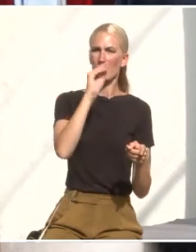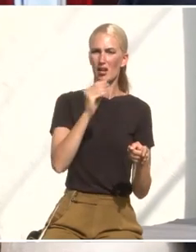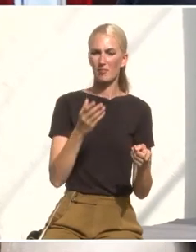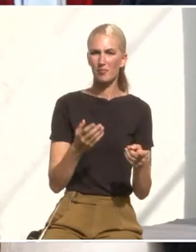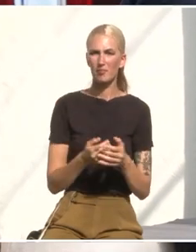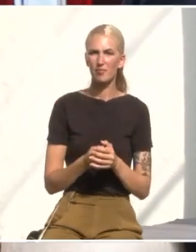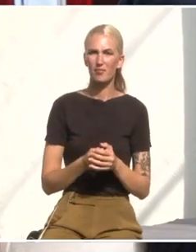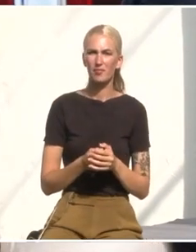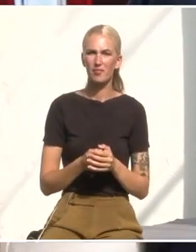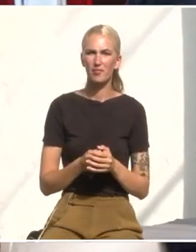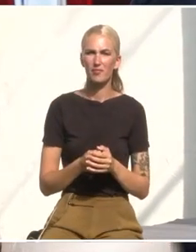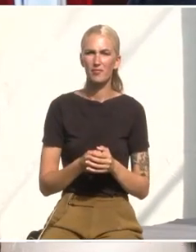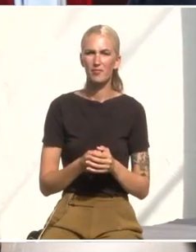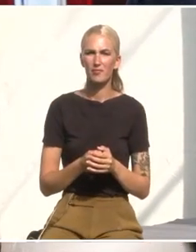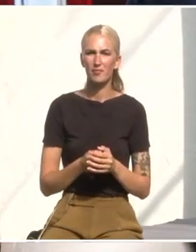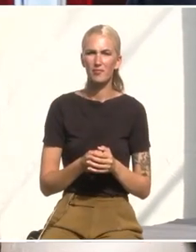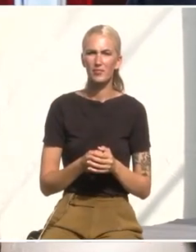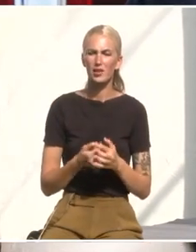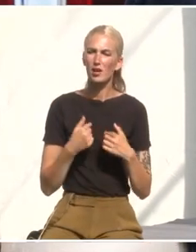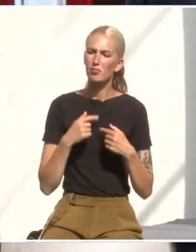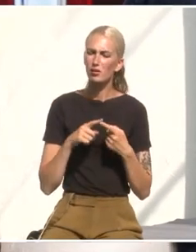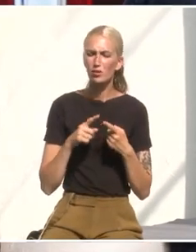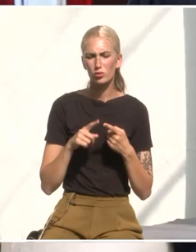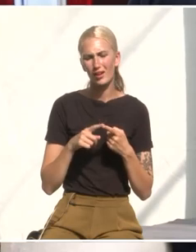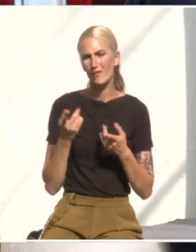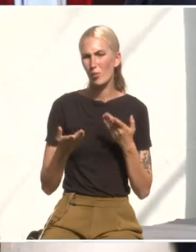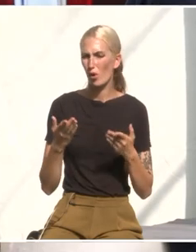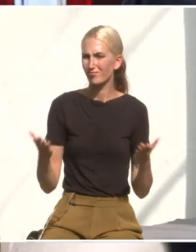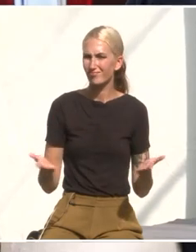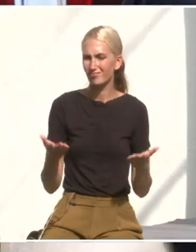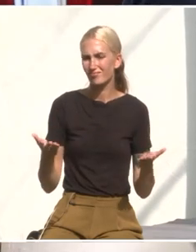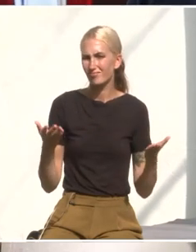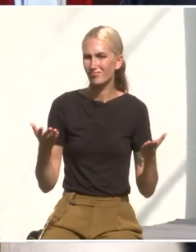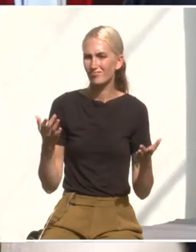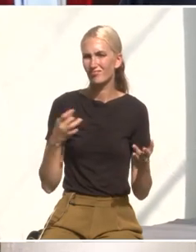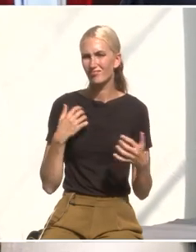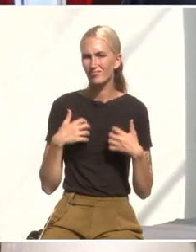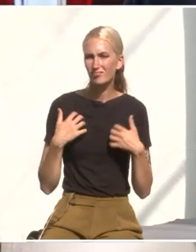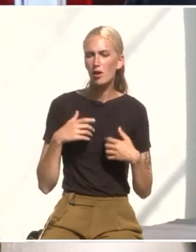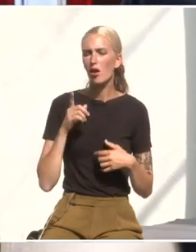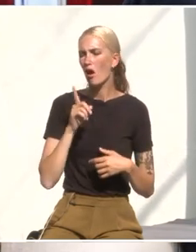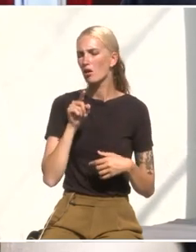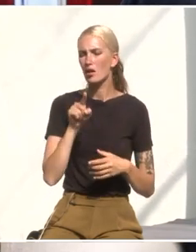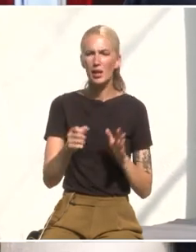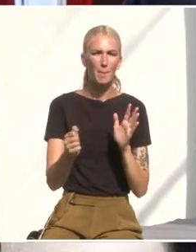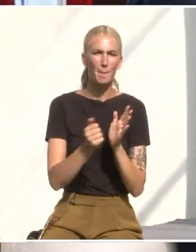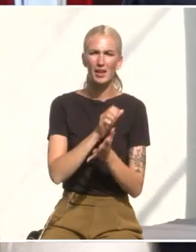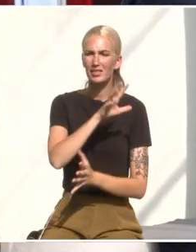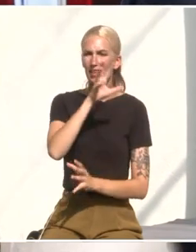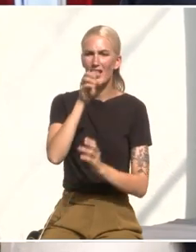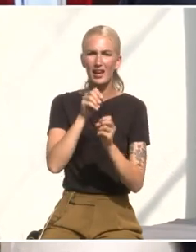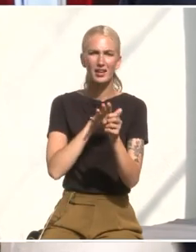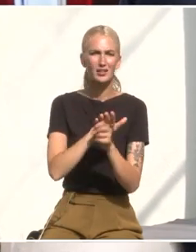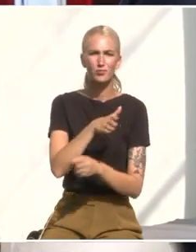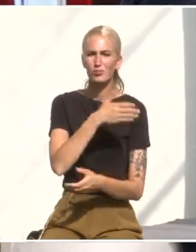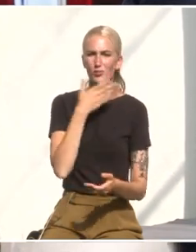being provocative a bit, I understand that, but it's not a complete picture. It's a blurry